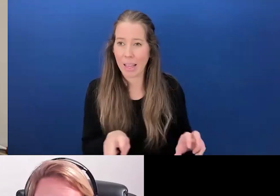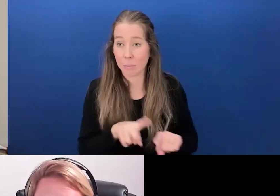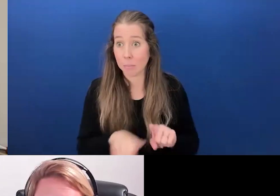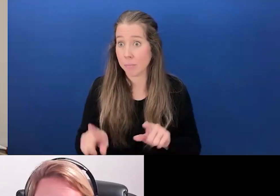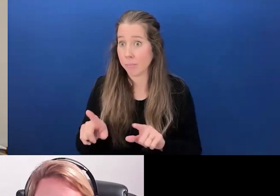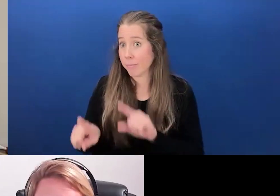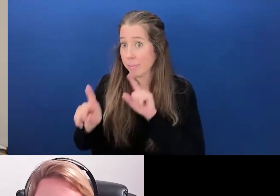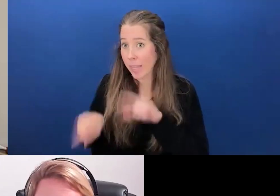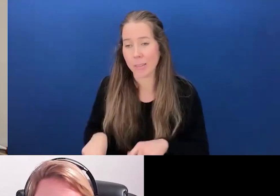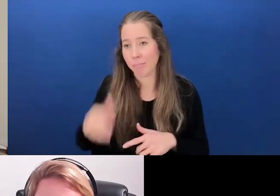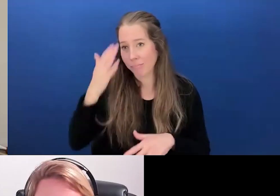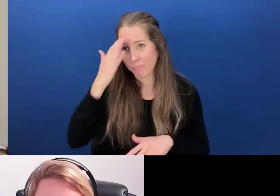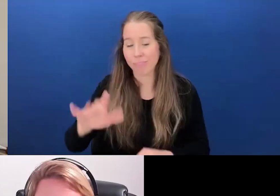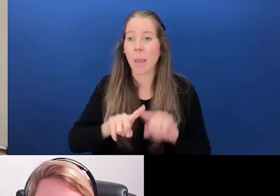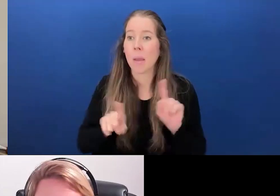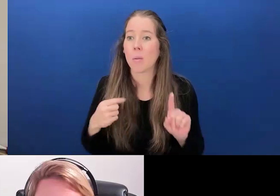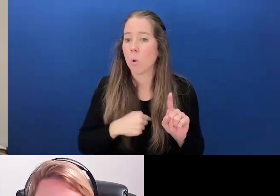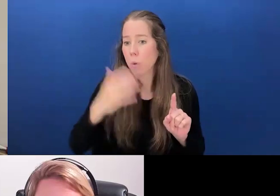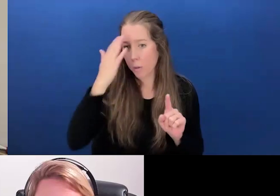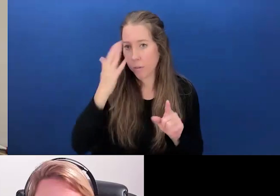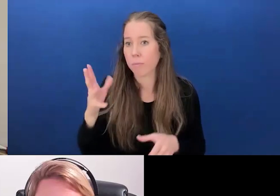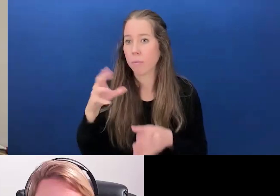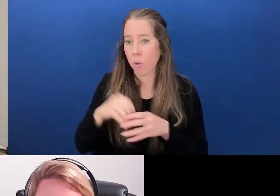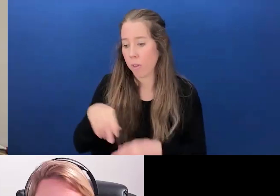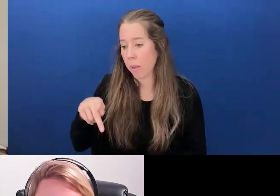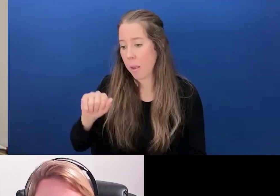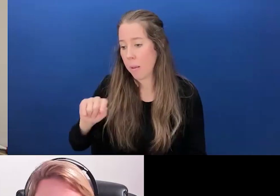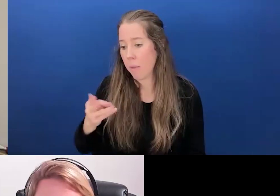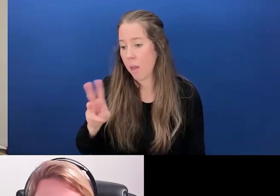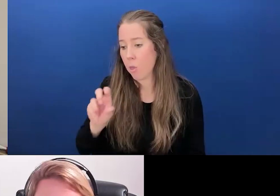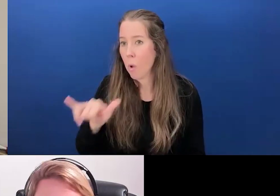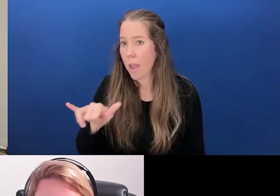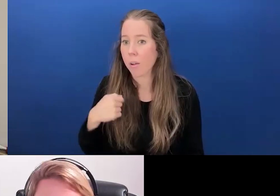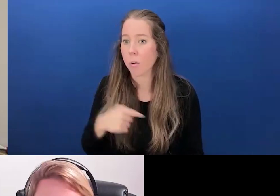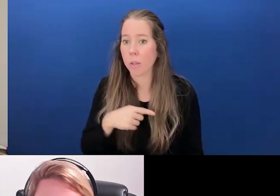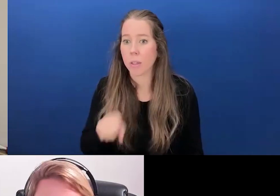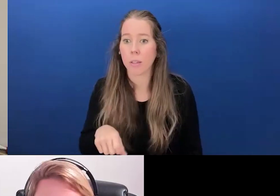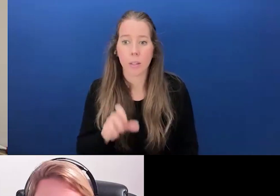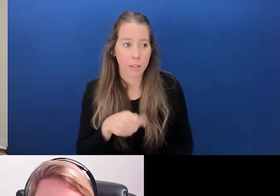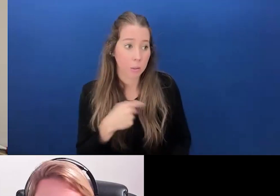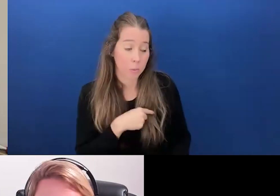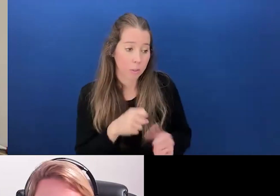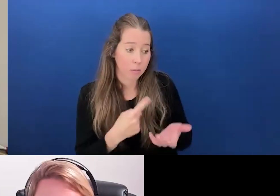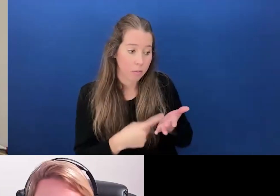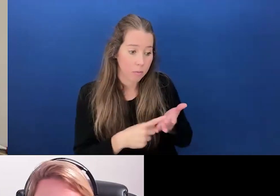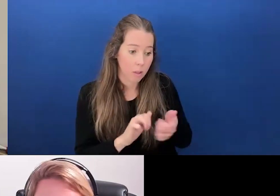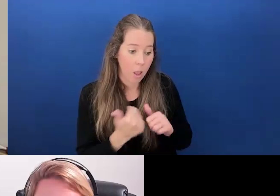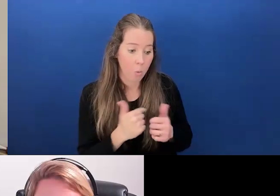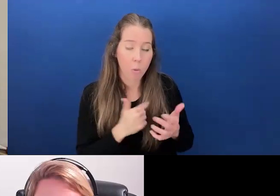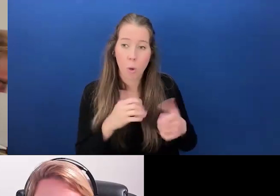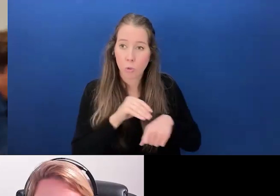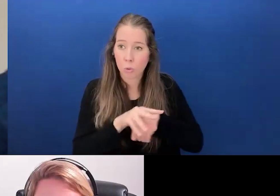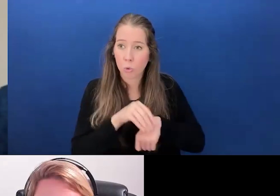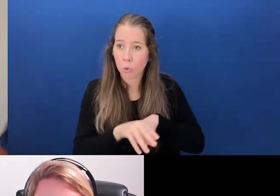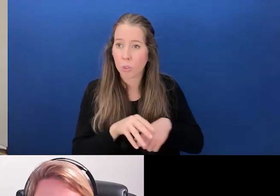to that, but we definitely know it's part of the pathway that eventually we need to get to. We did talk about like, how we wanted to shape that,